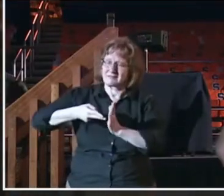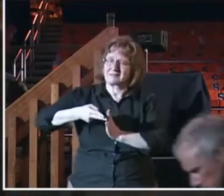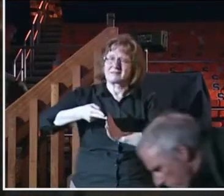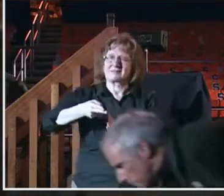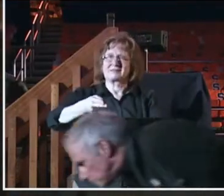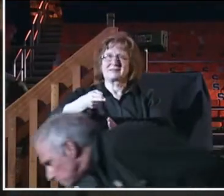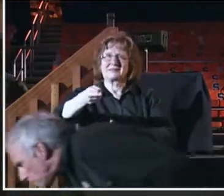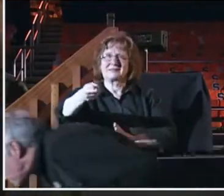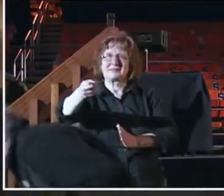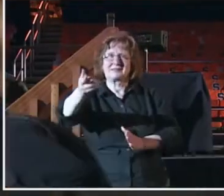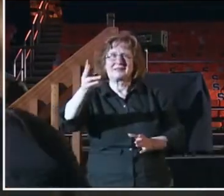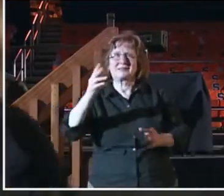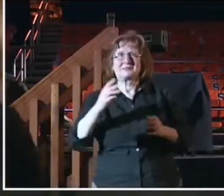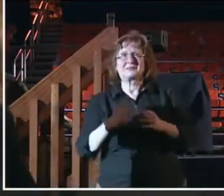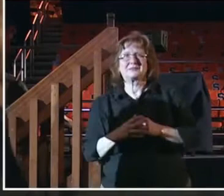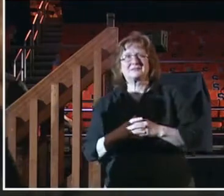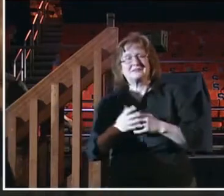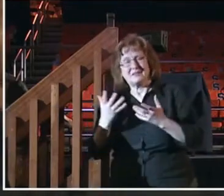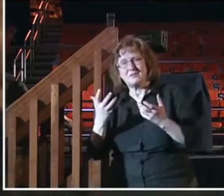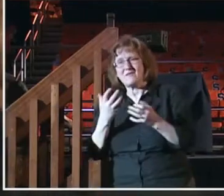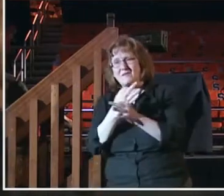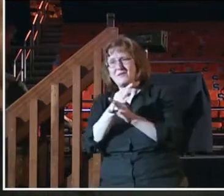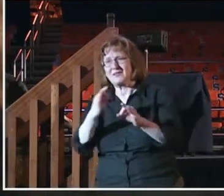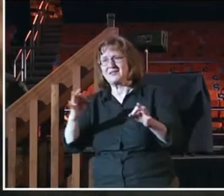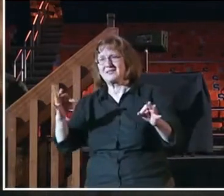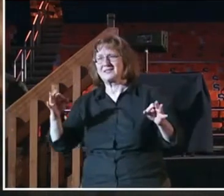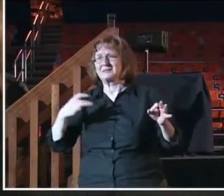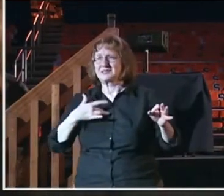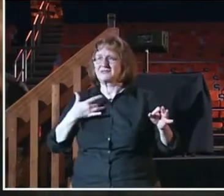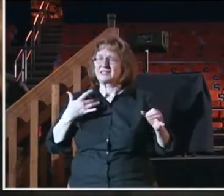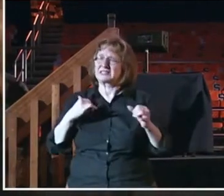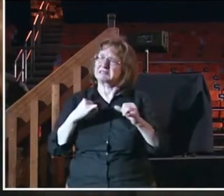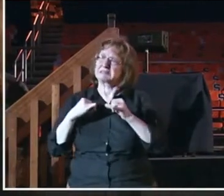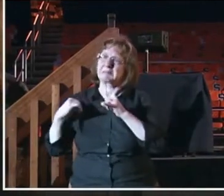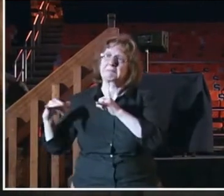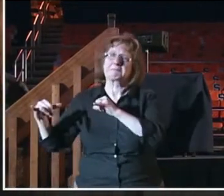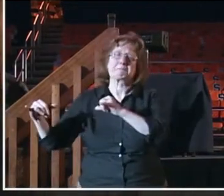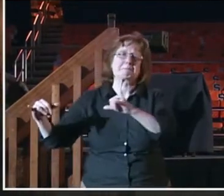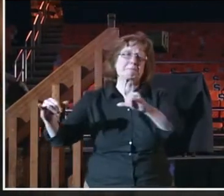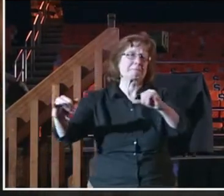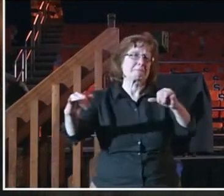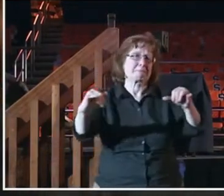If only freedom could love me.